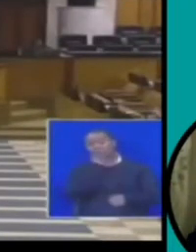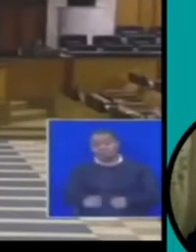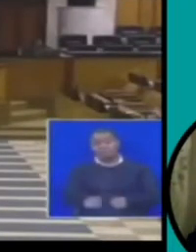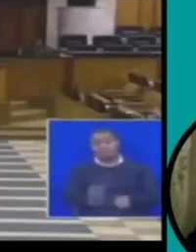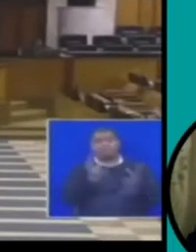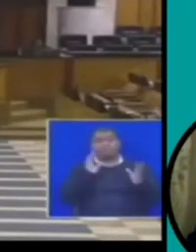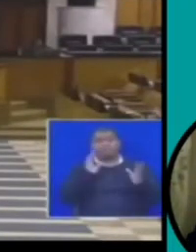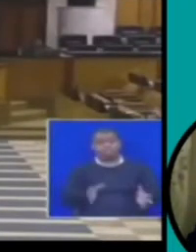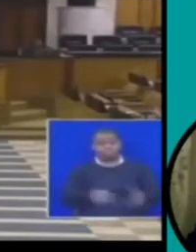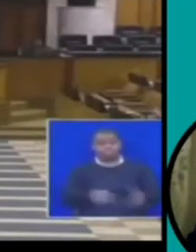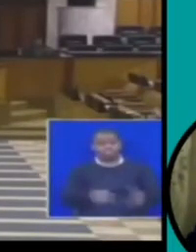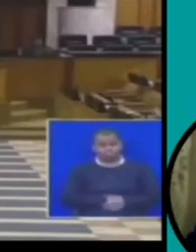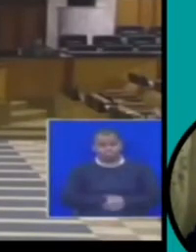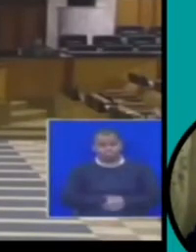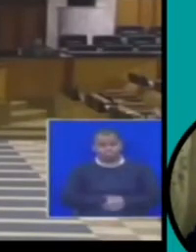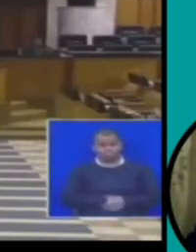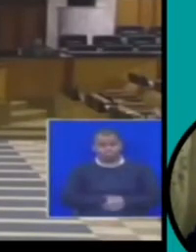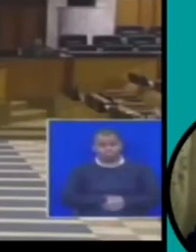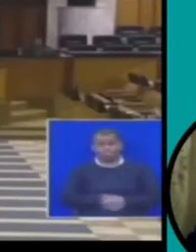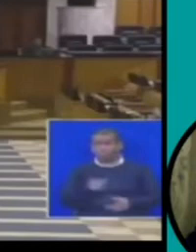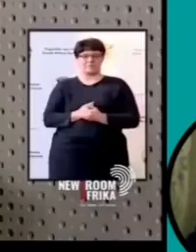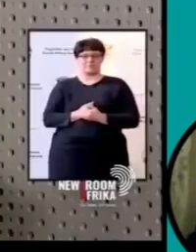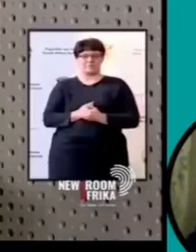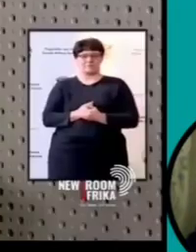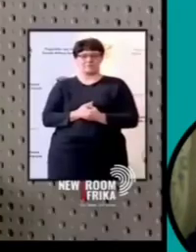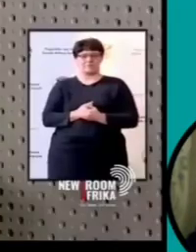Whatever date that they came in here.